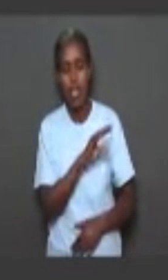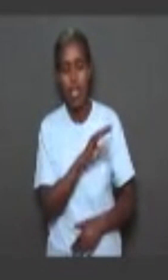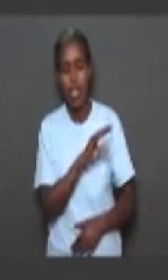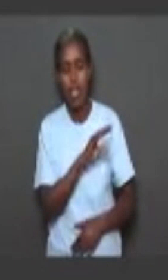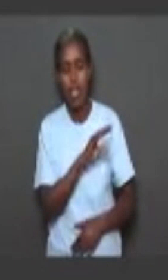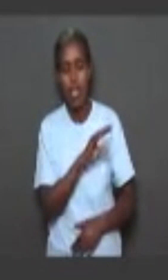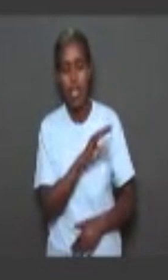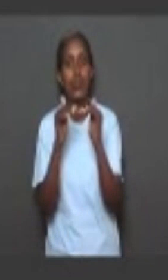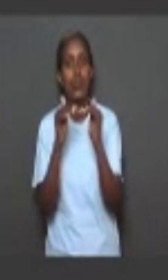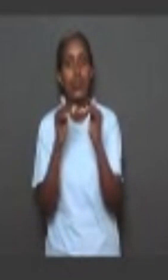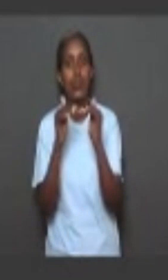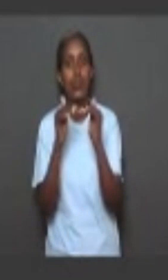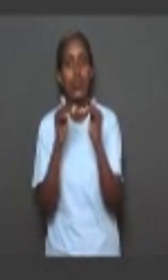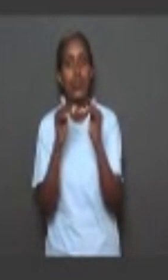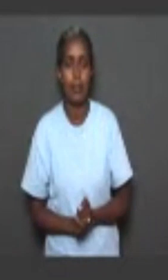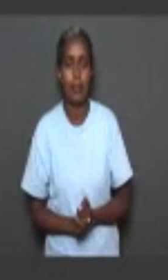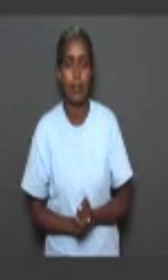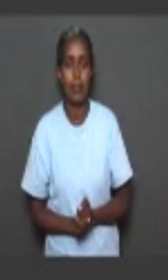equivalent.